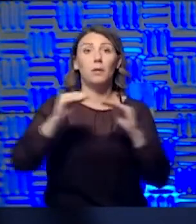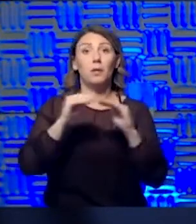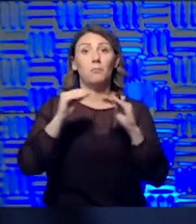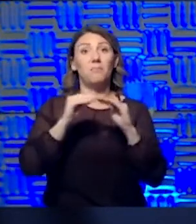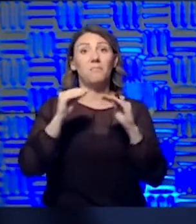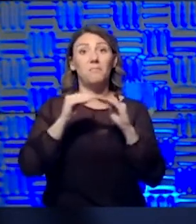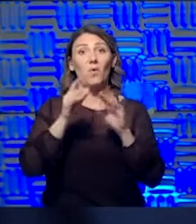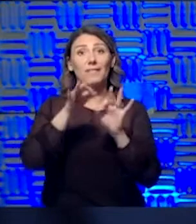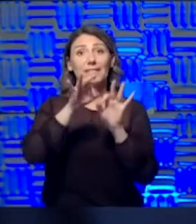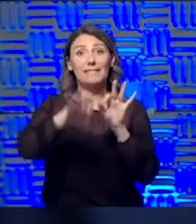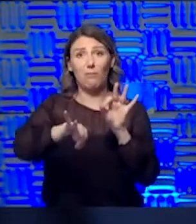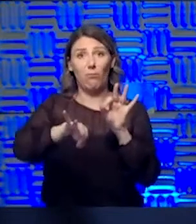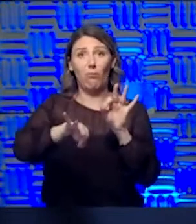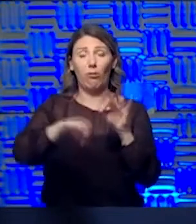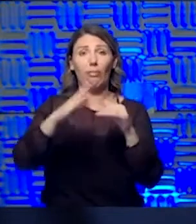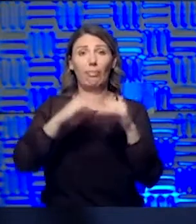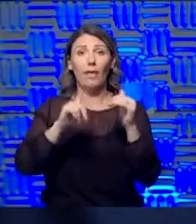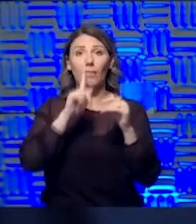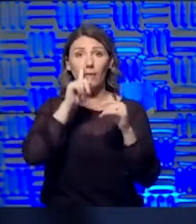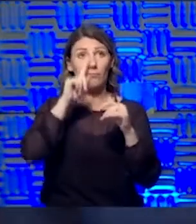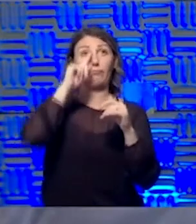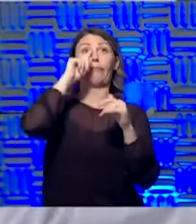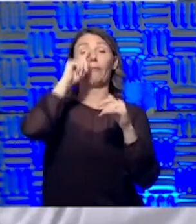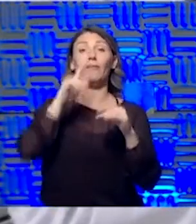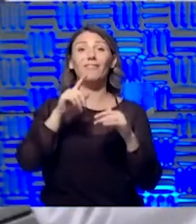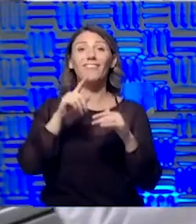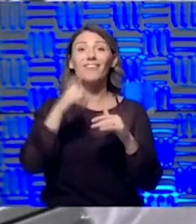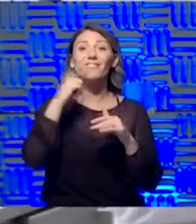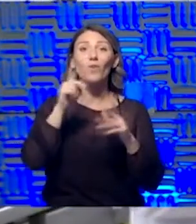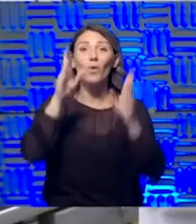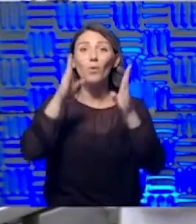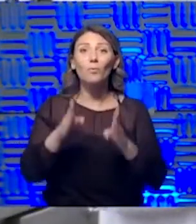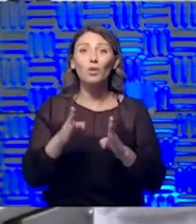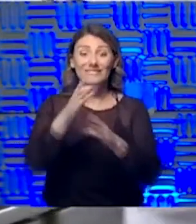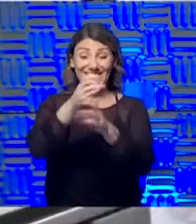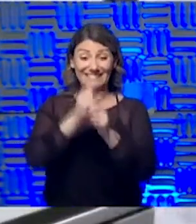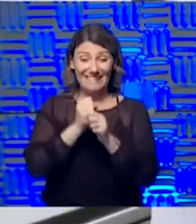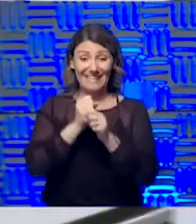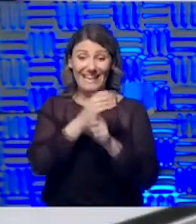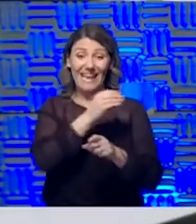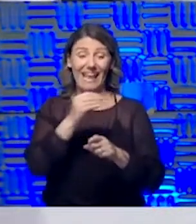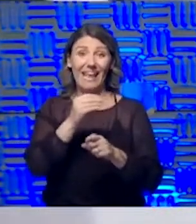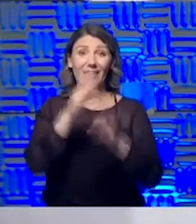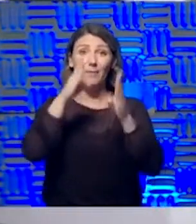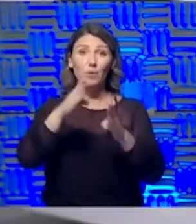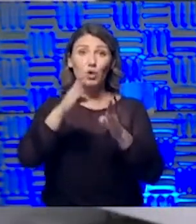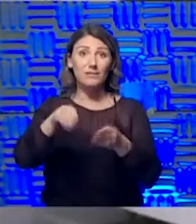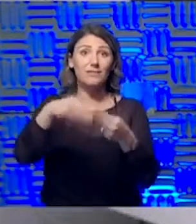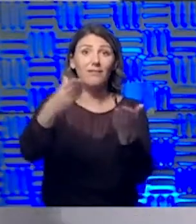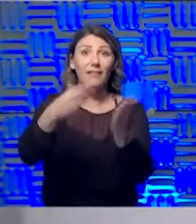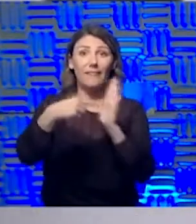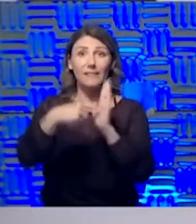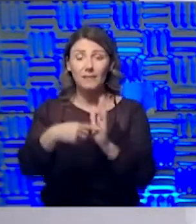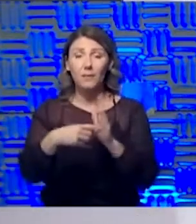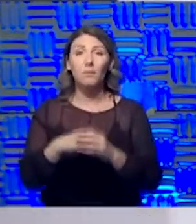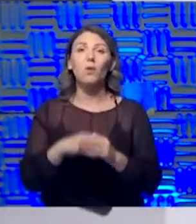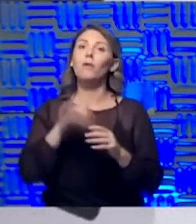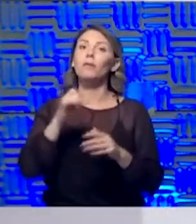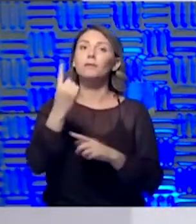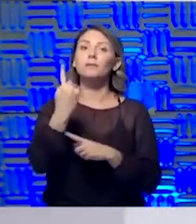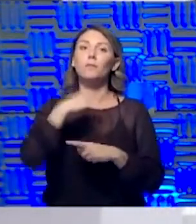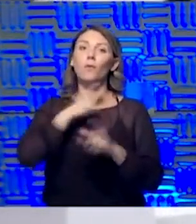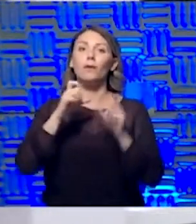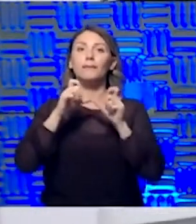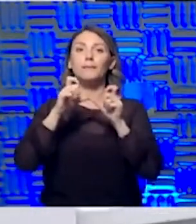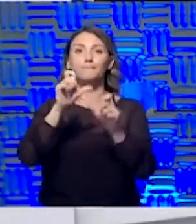simple for the person getting the test, but for also the person giving the sample. So that is something we continue to work on